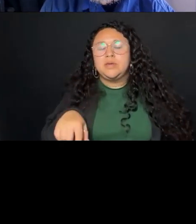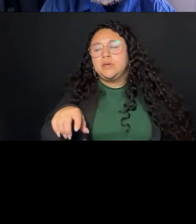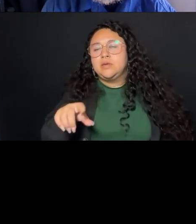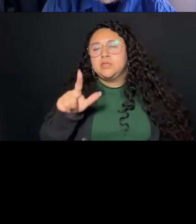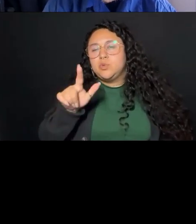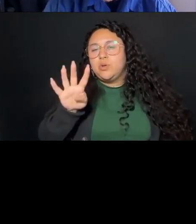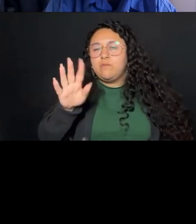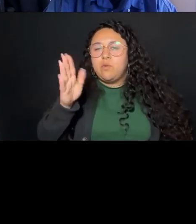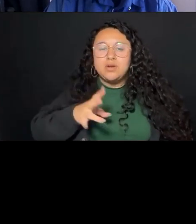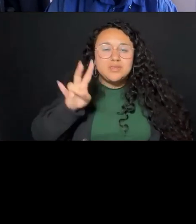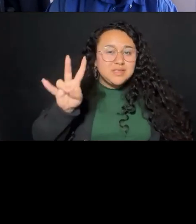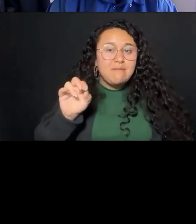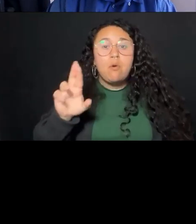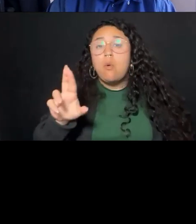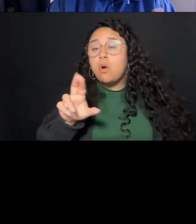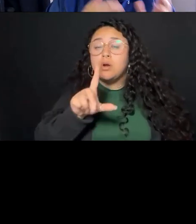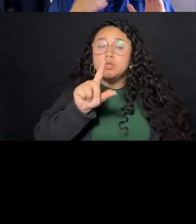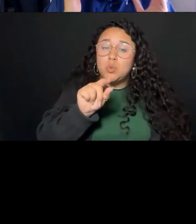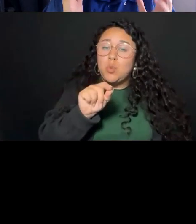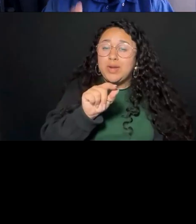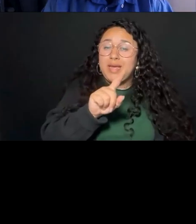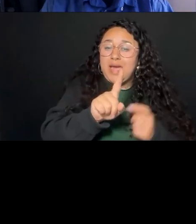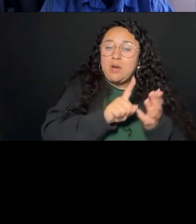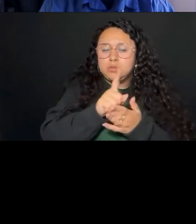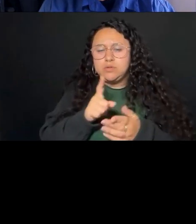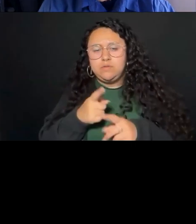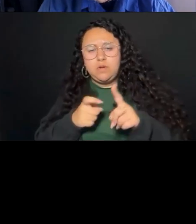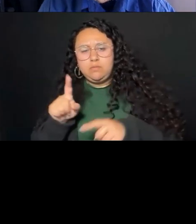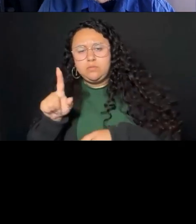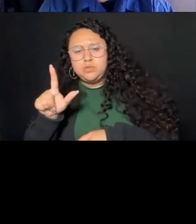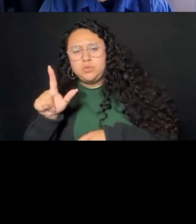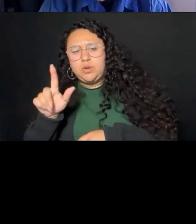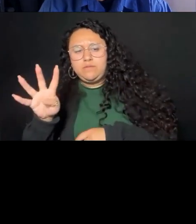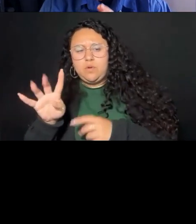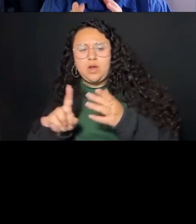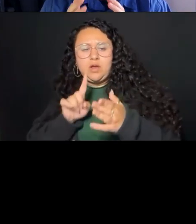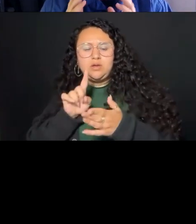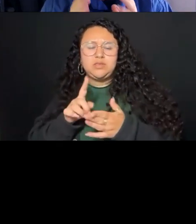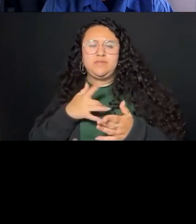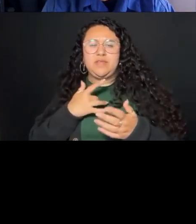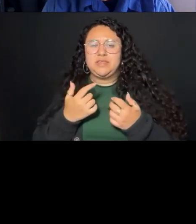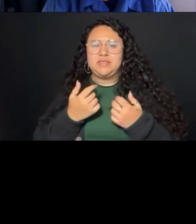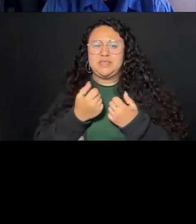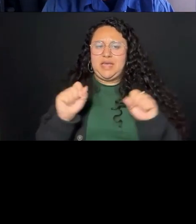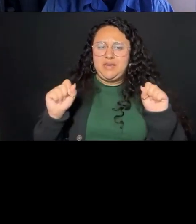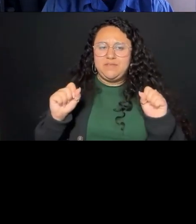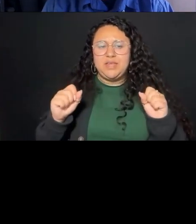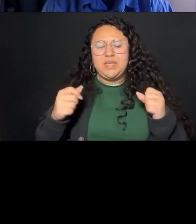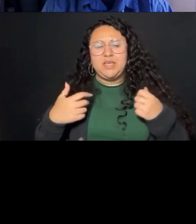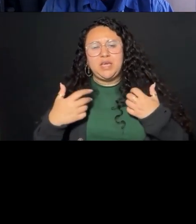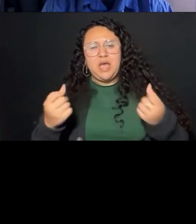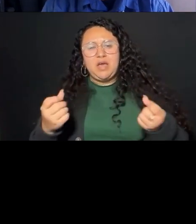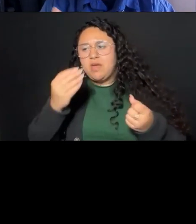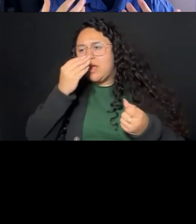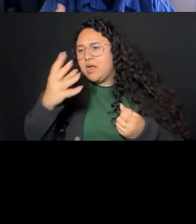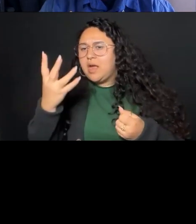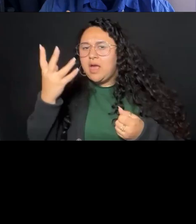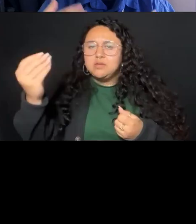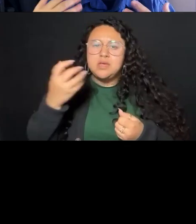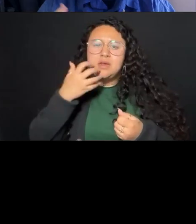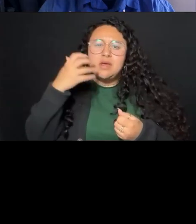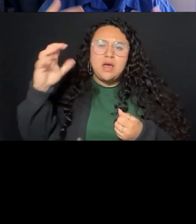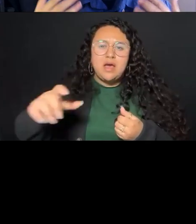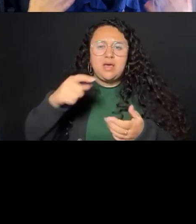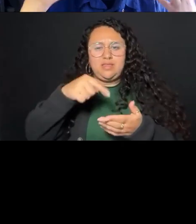safety and confidence. It might be like, hey, I don't care how hot it is outside. This is what I need to do to feel okay in